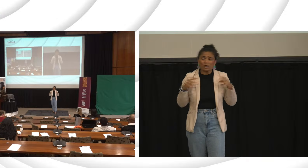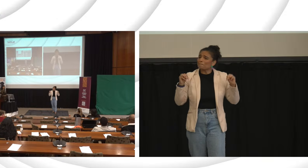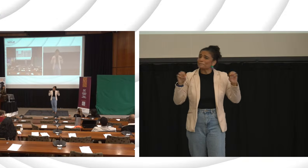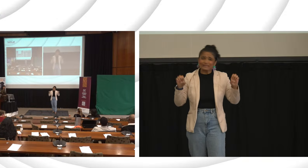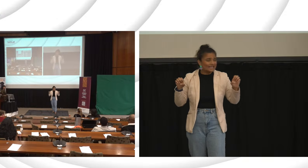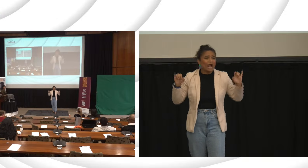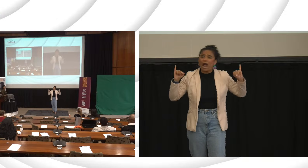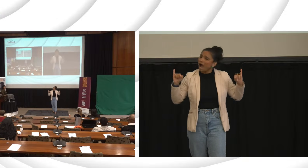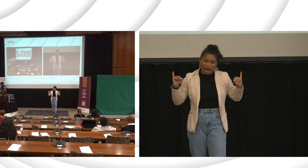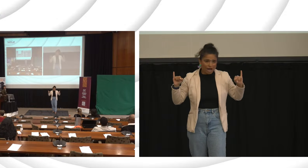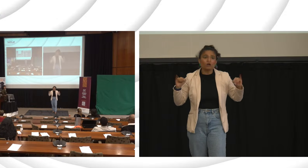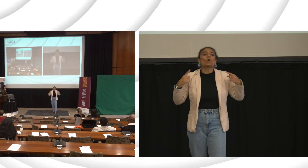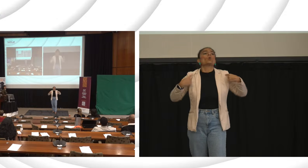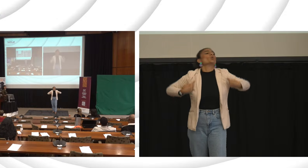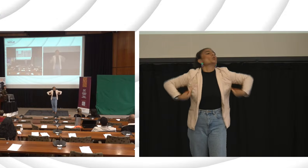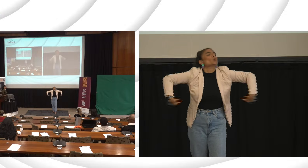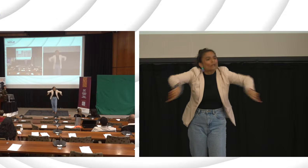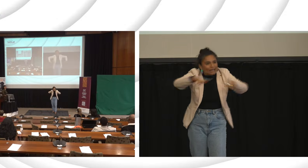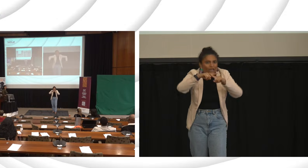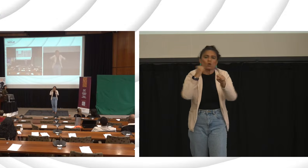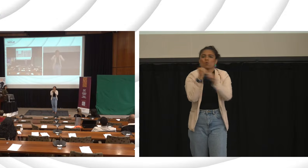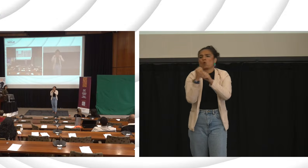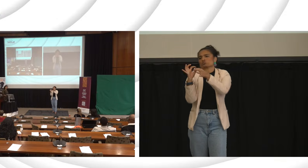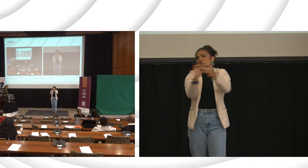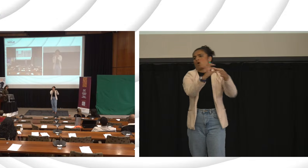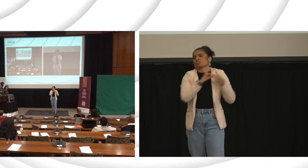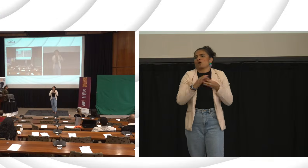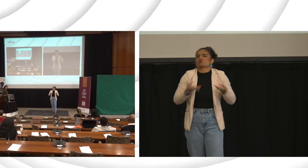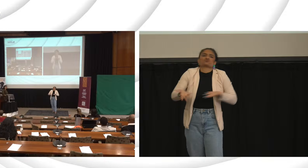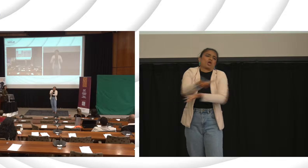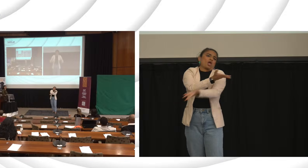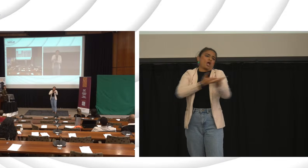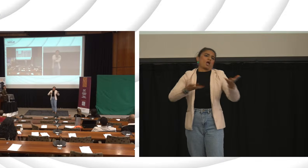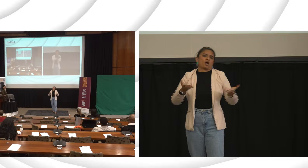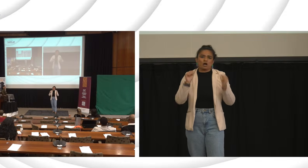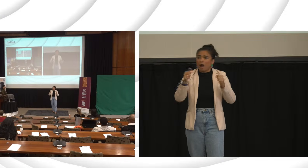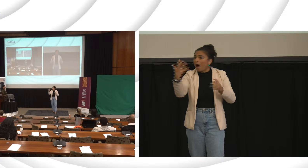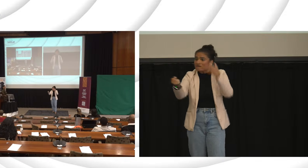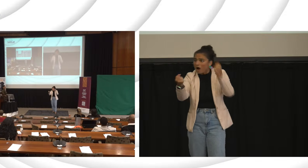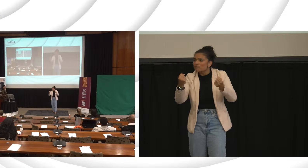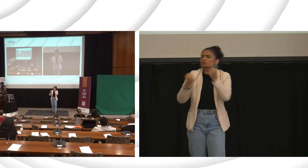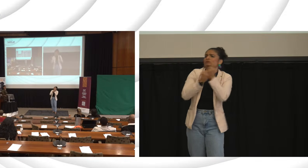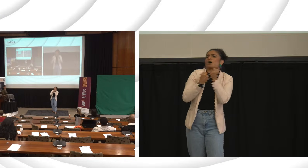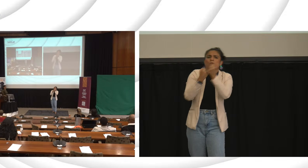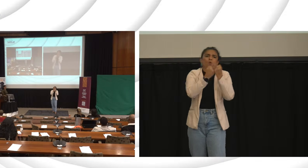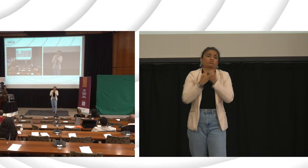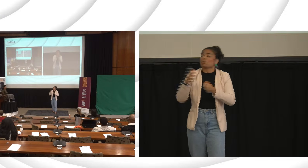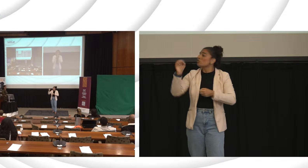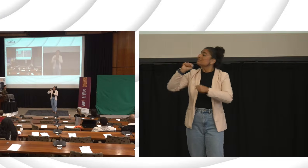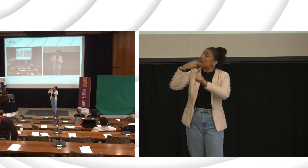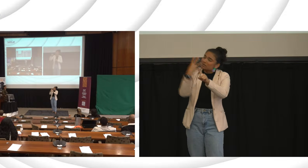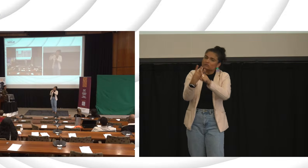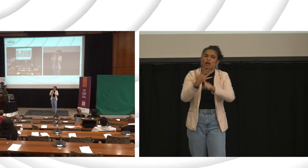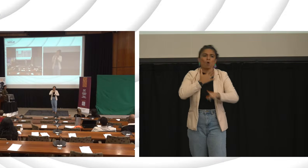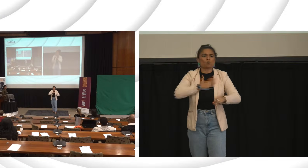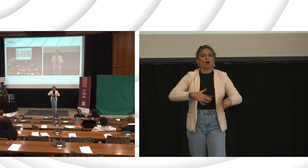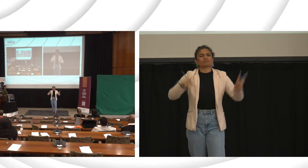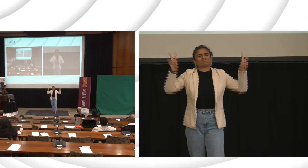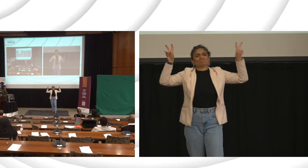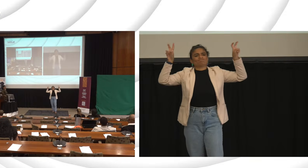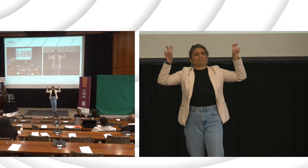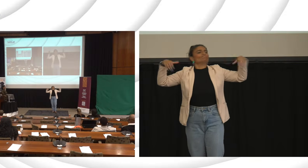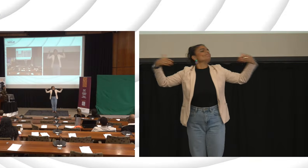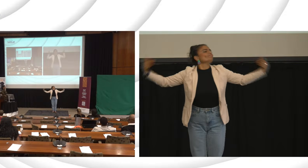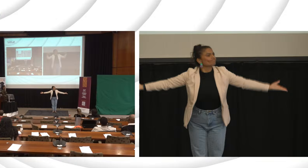have, it's not about us, not about me, it's not about it's about us working together and sharing ideas and sharing